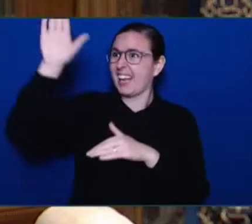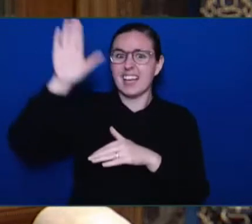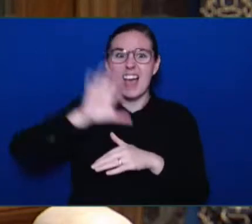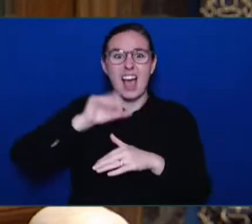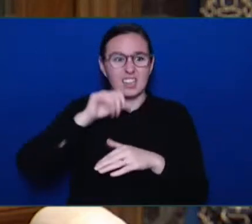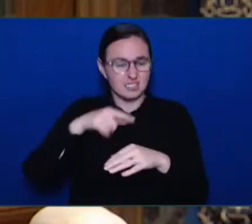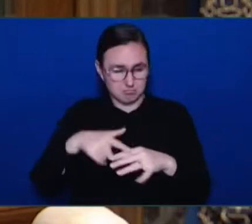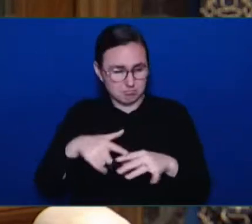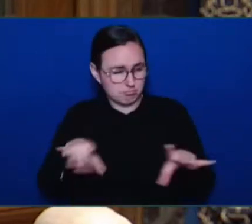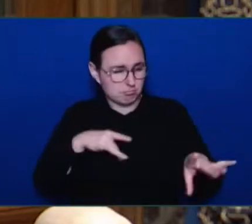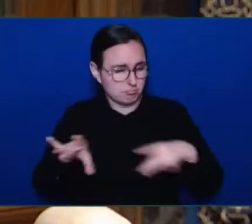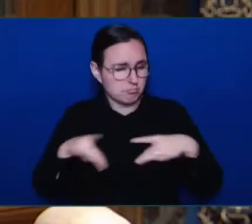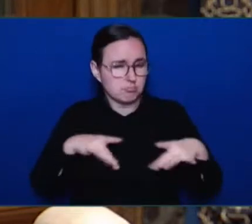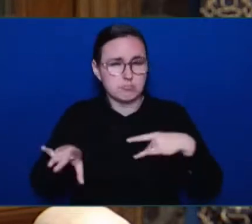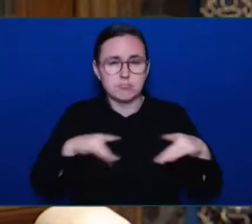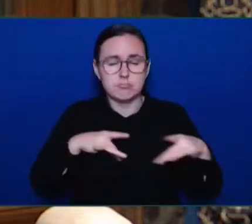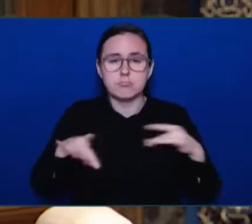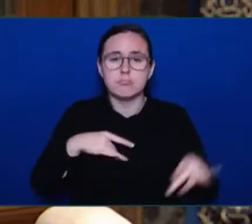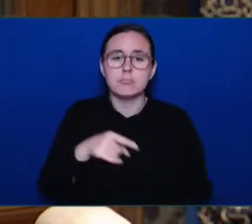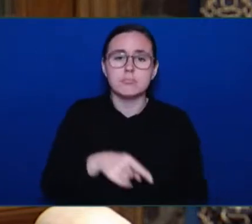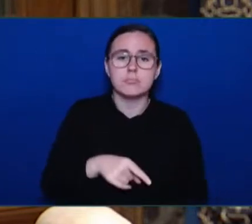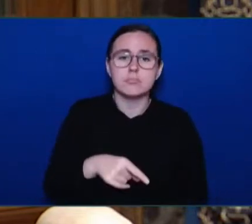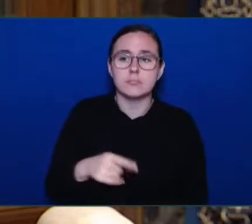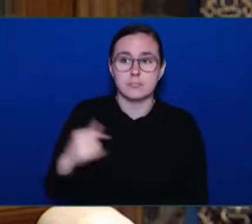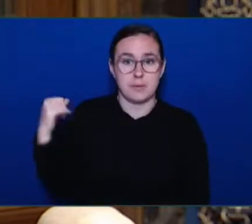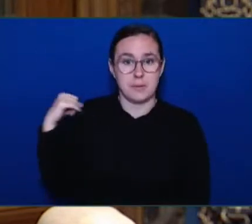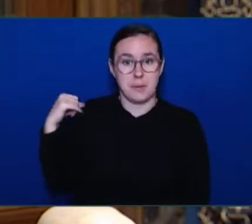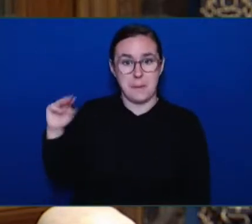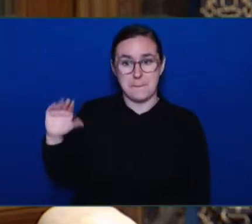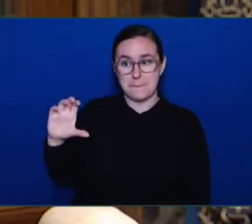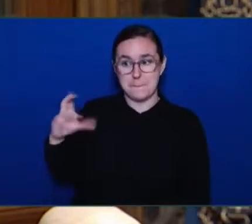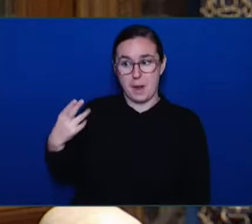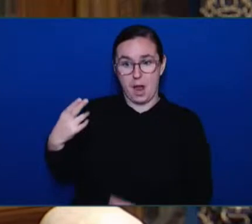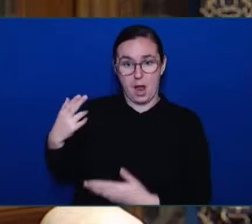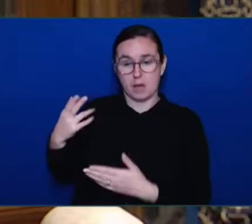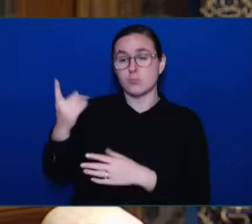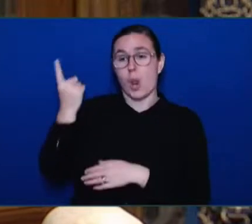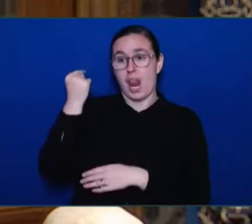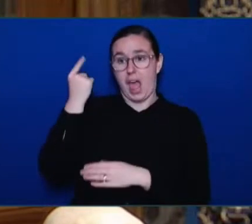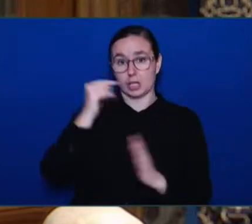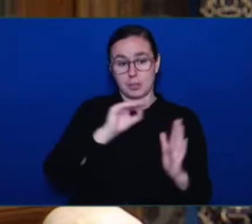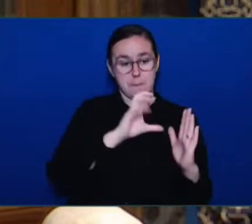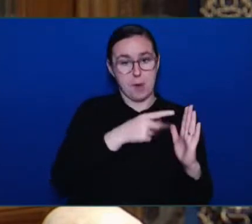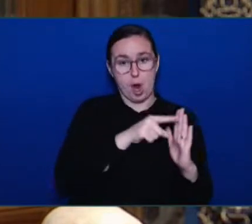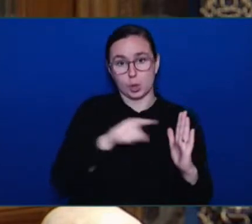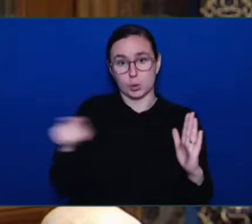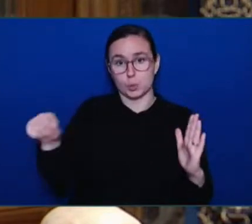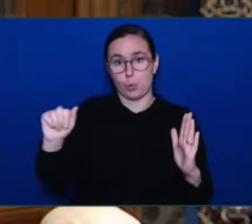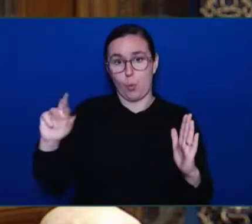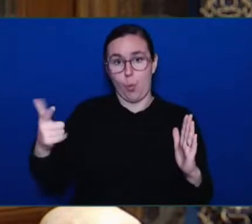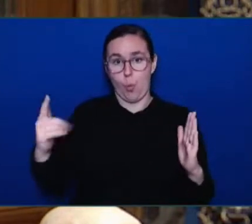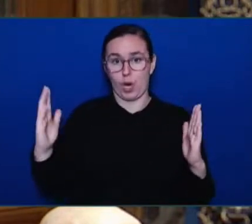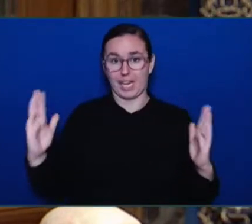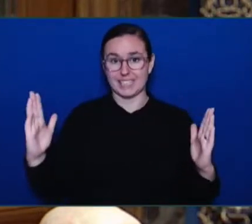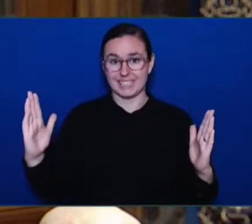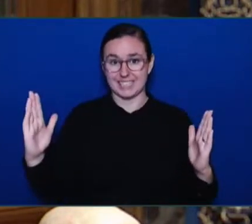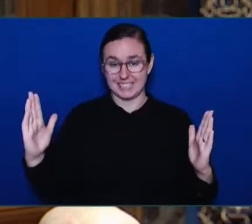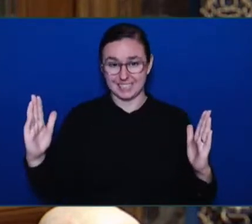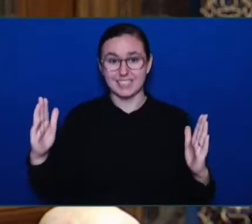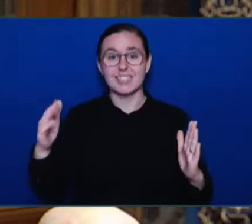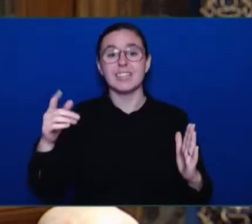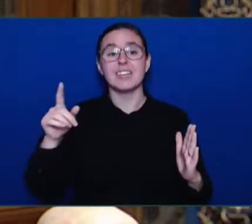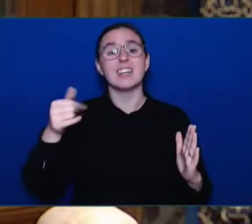spread among kids was 92 times higher than what this government was reporting.